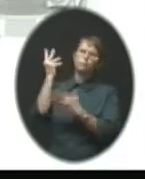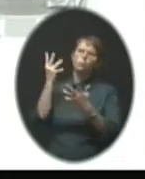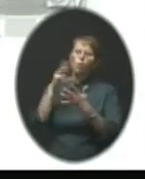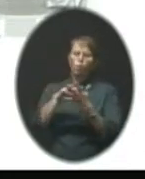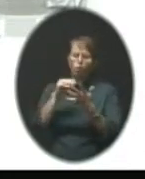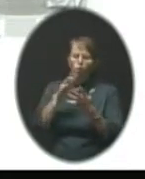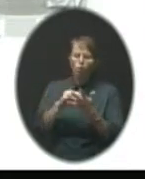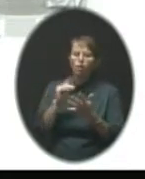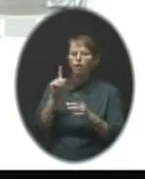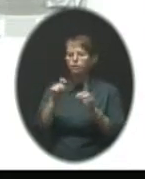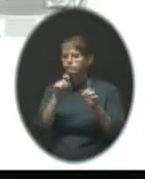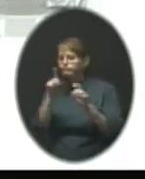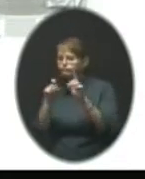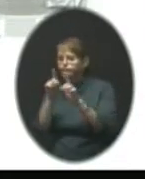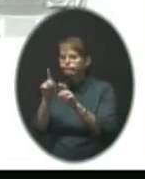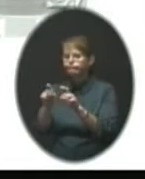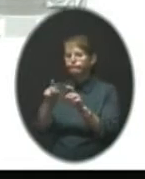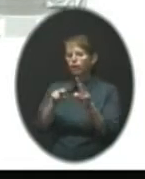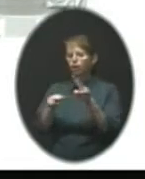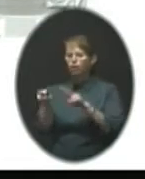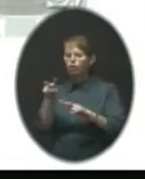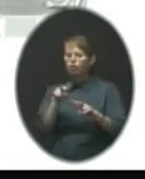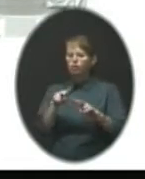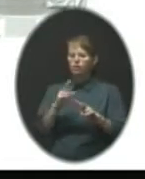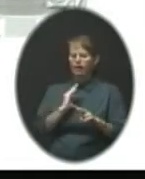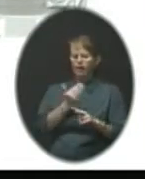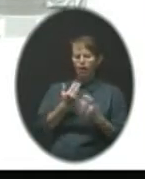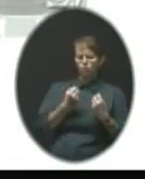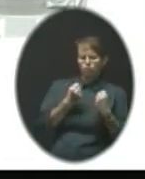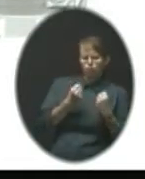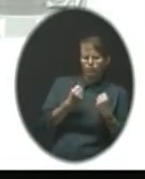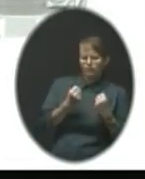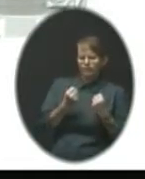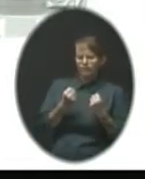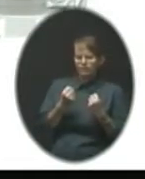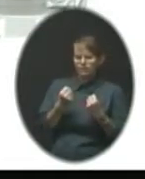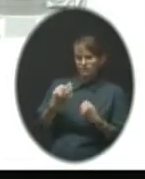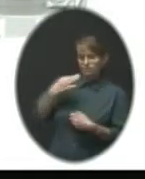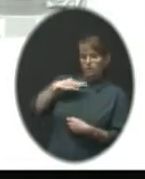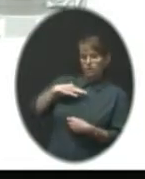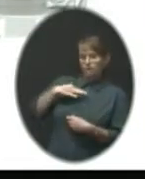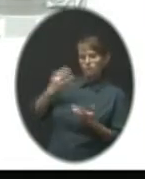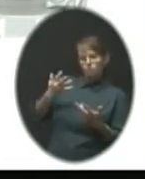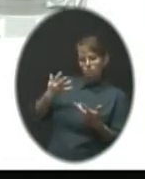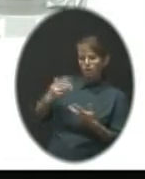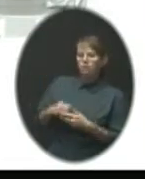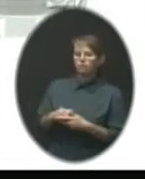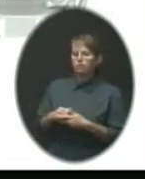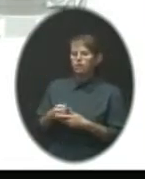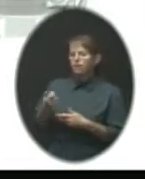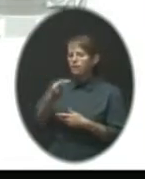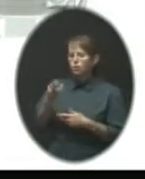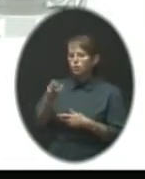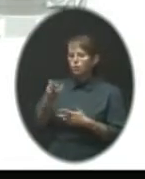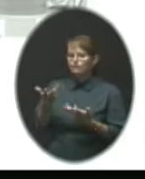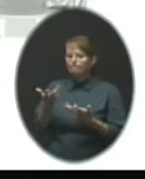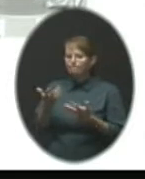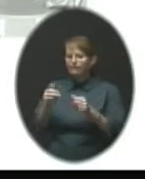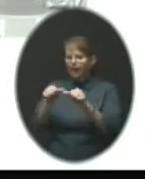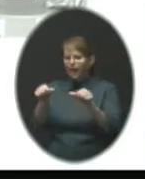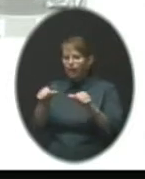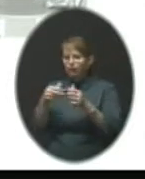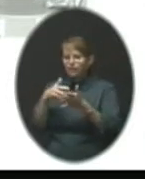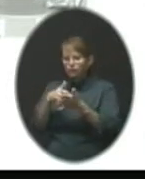asked questions. We looked at what some of our strengths were, what are some of our benefits were right now, what are maybe some gaps or areas that we want